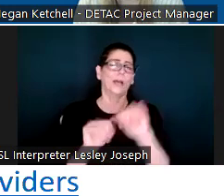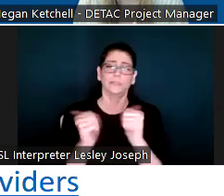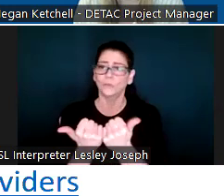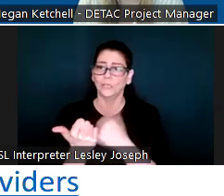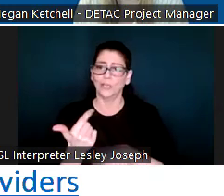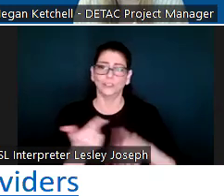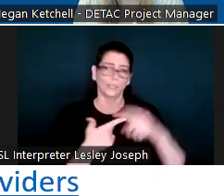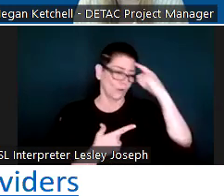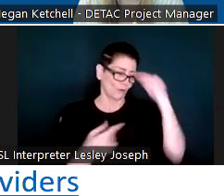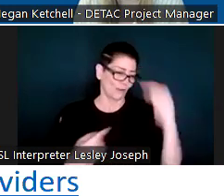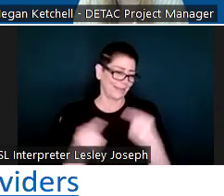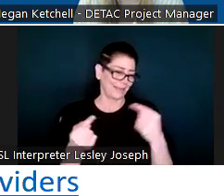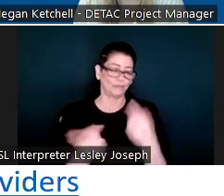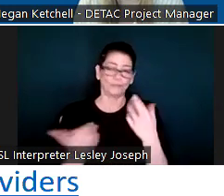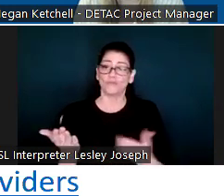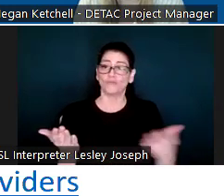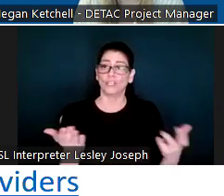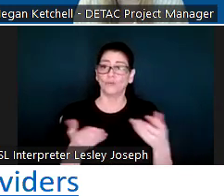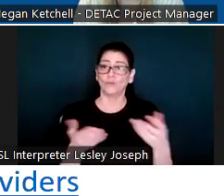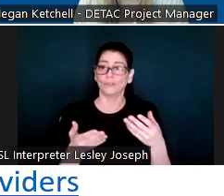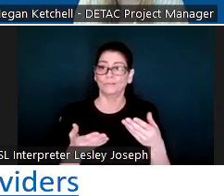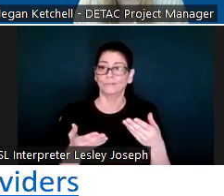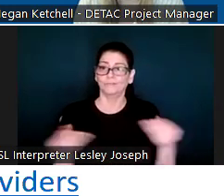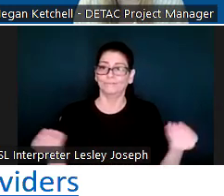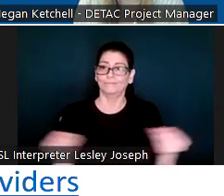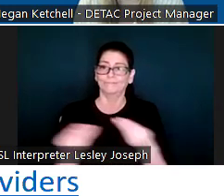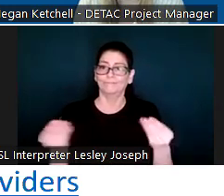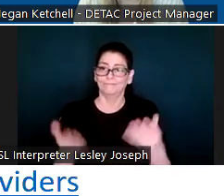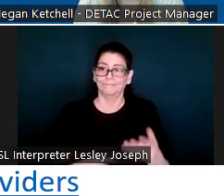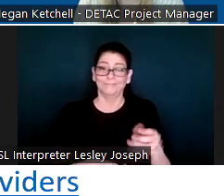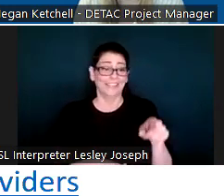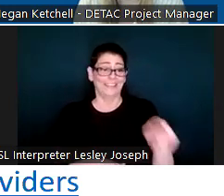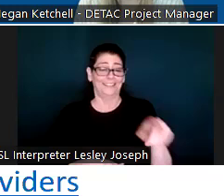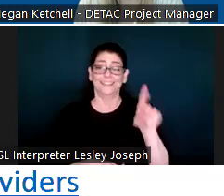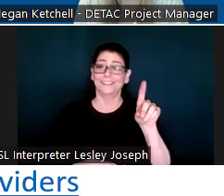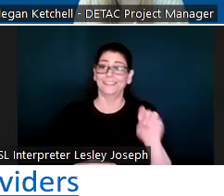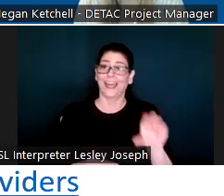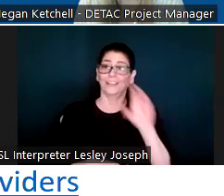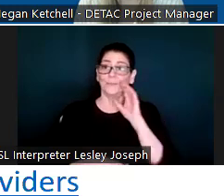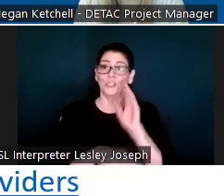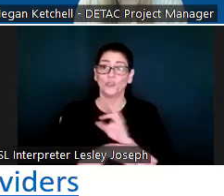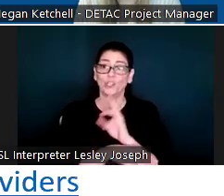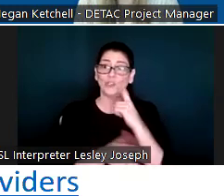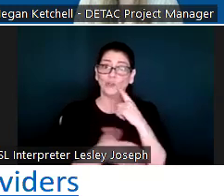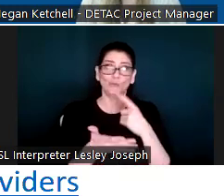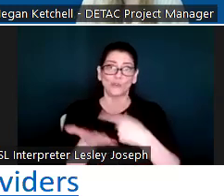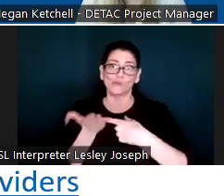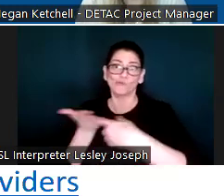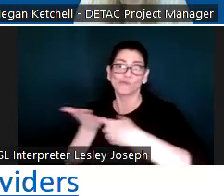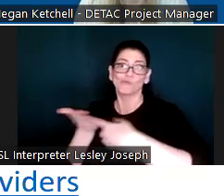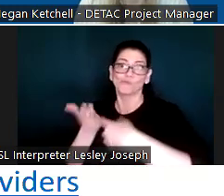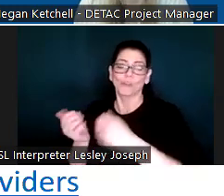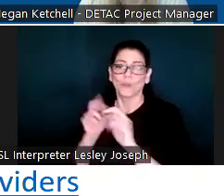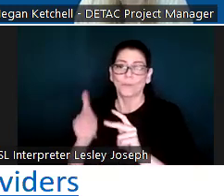brain injury resource facilitator. This is a document that you can use to have conversations with people about